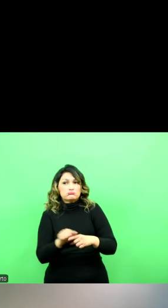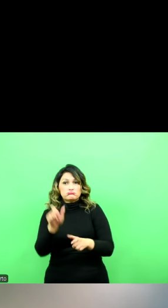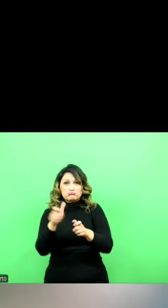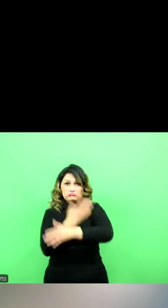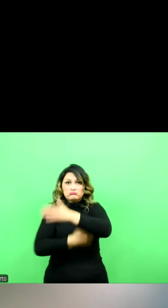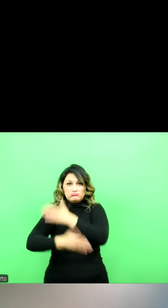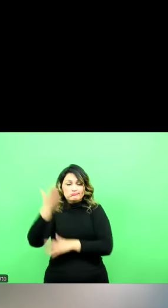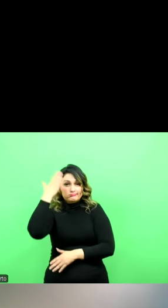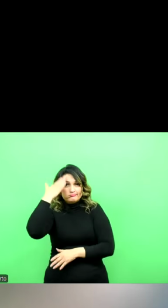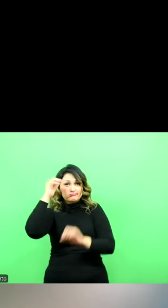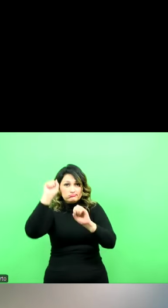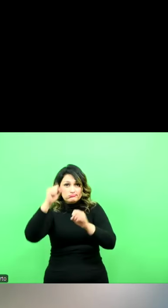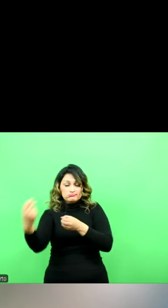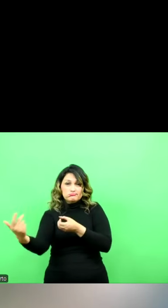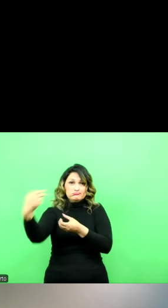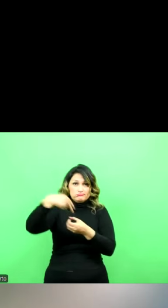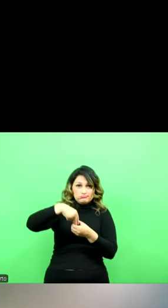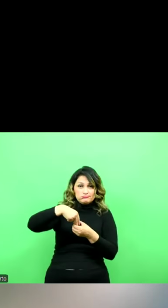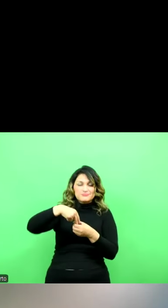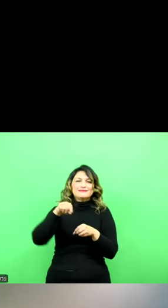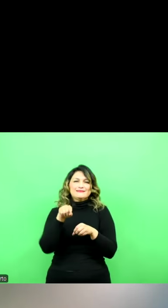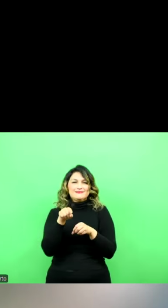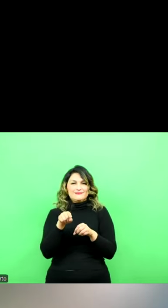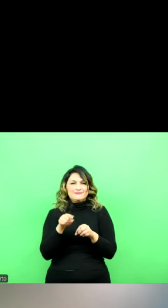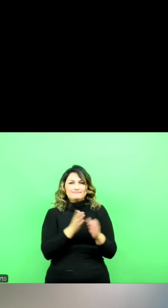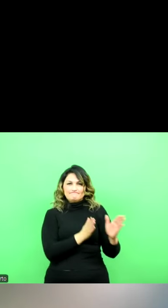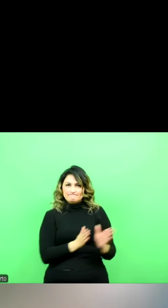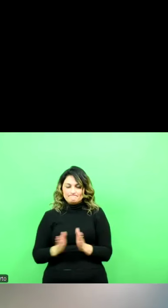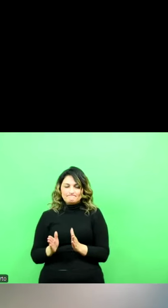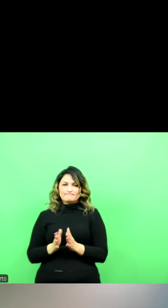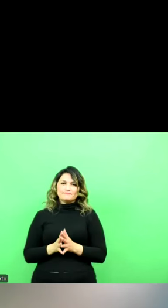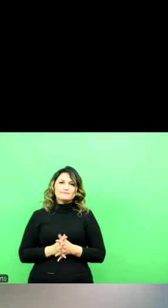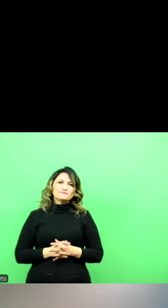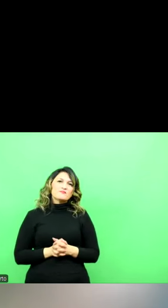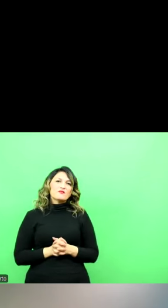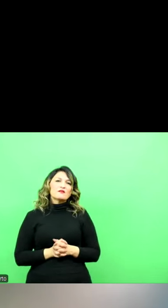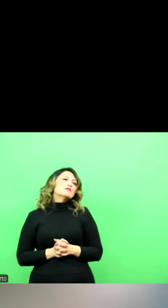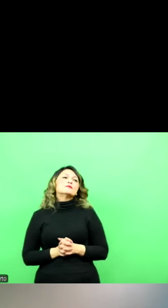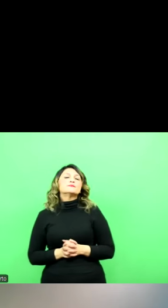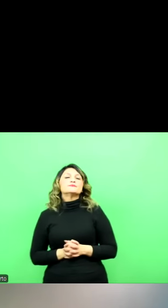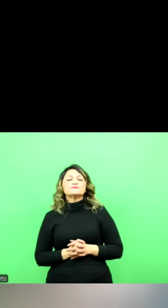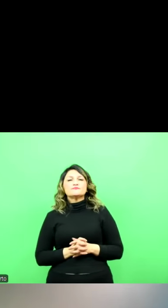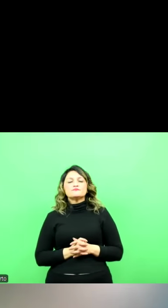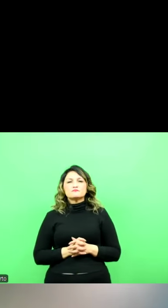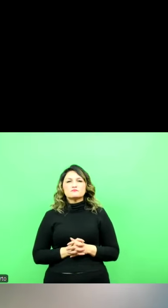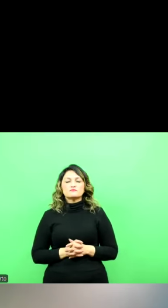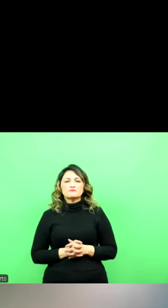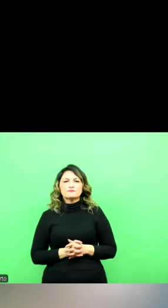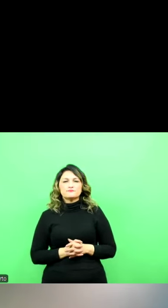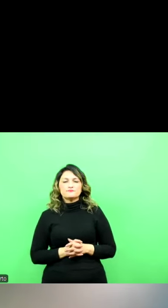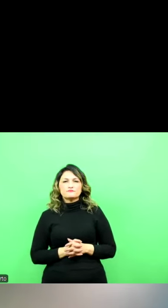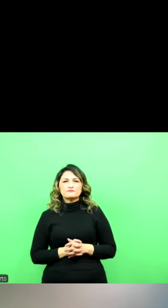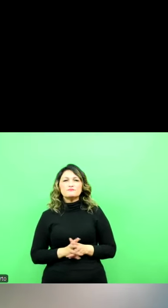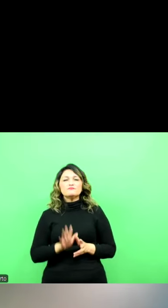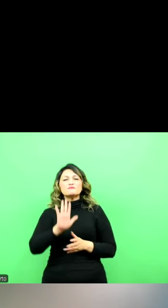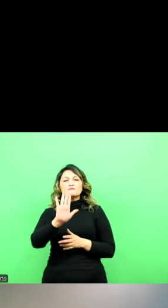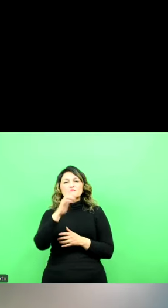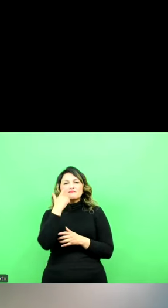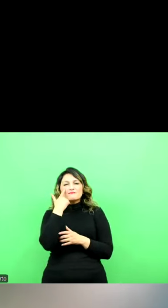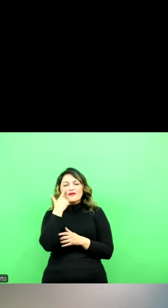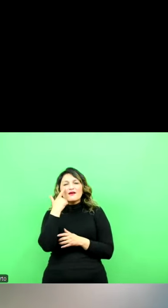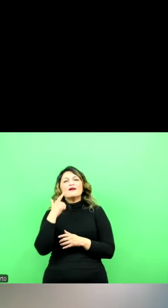illustrates INGRID-H methodological cycle. As you can see here, these are the activities that need to